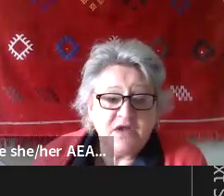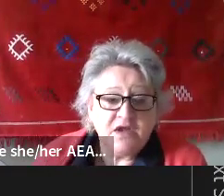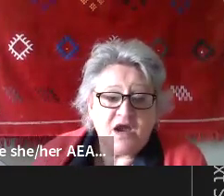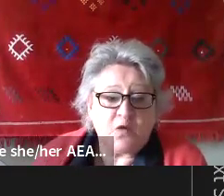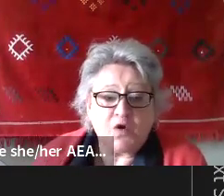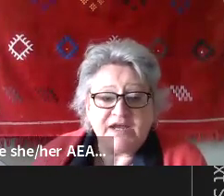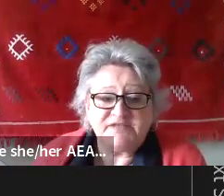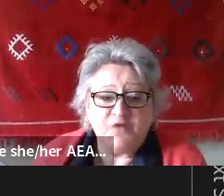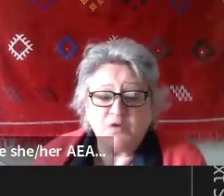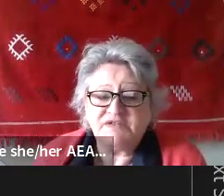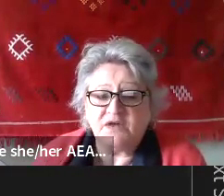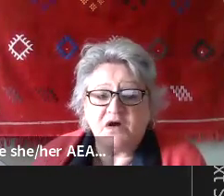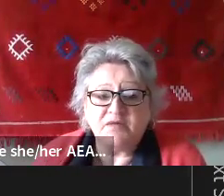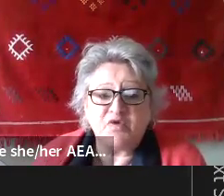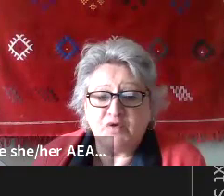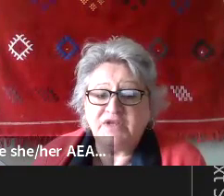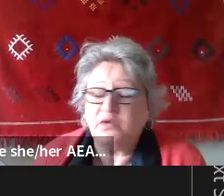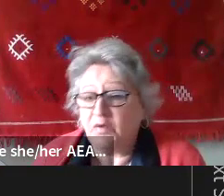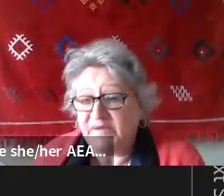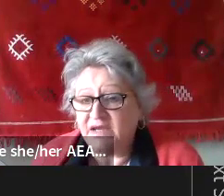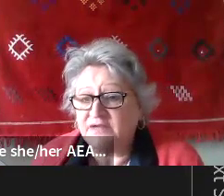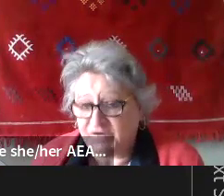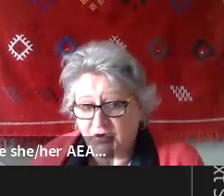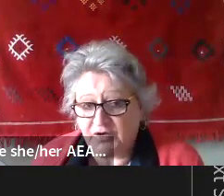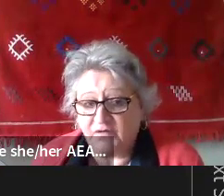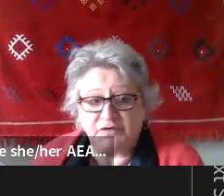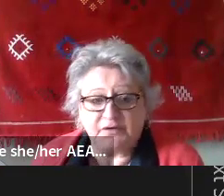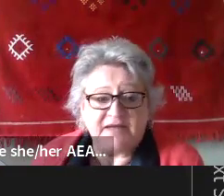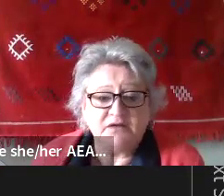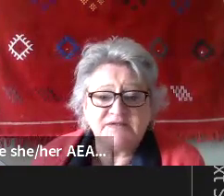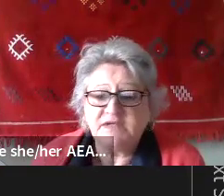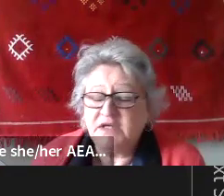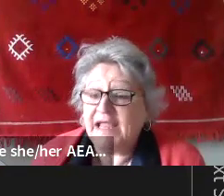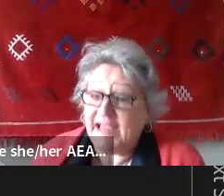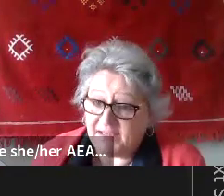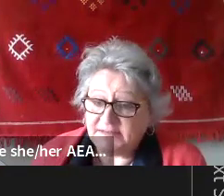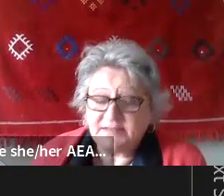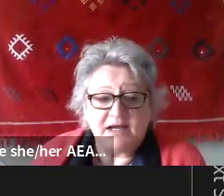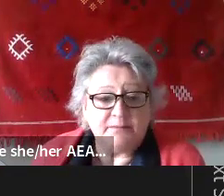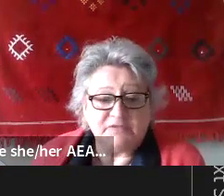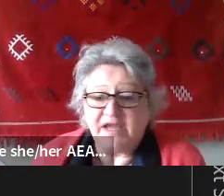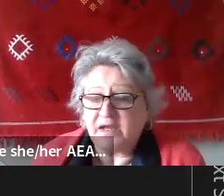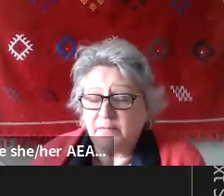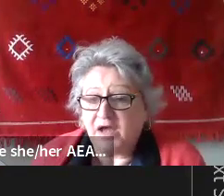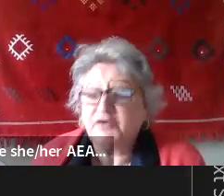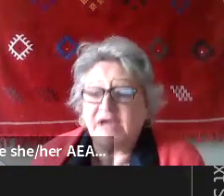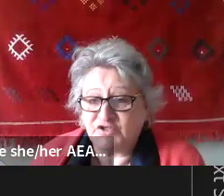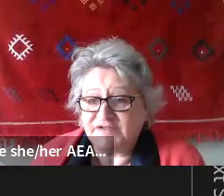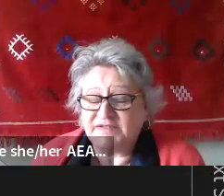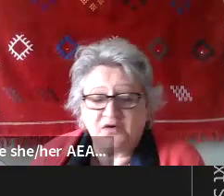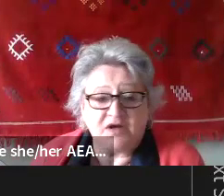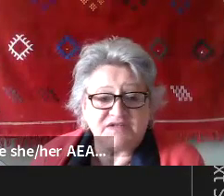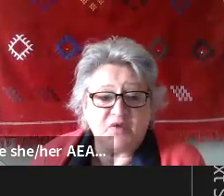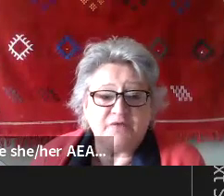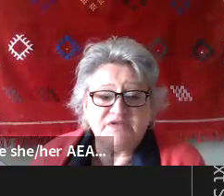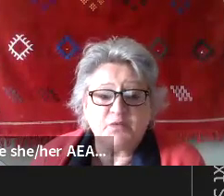province. Our work has focused on promoting the well-being and security of older adults, and like other